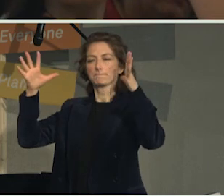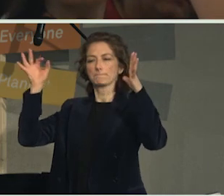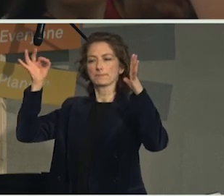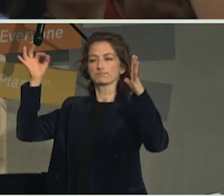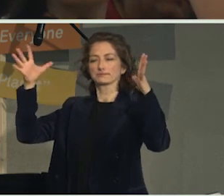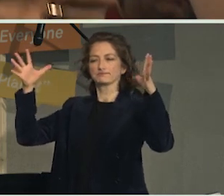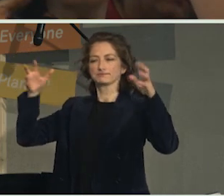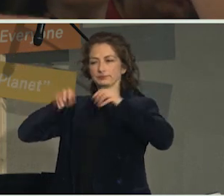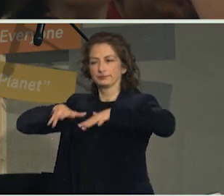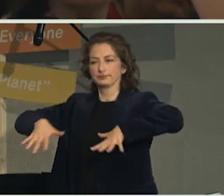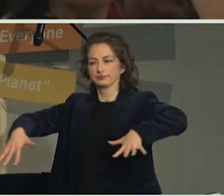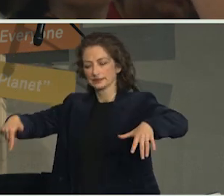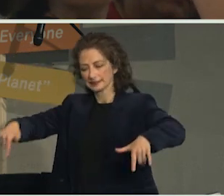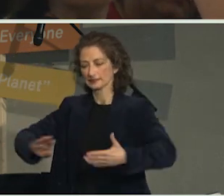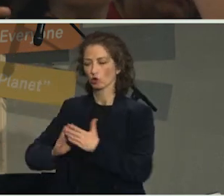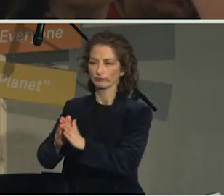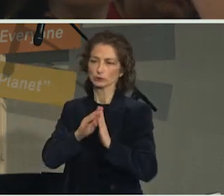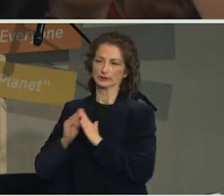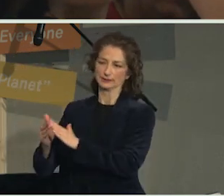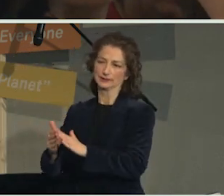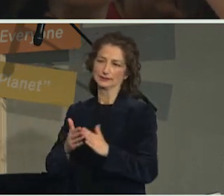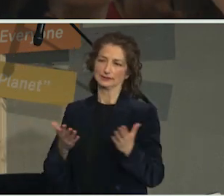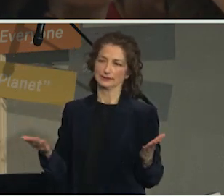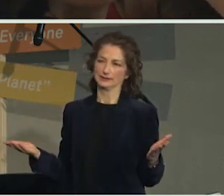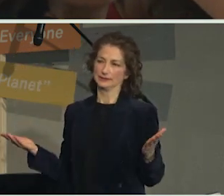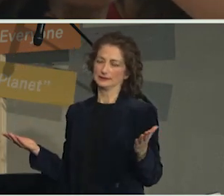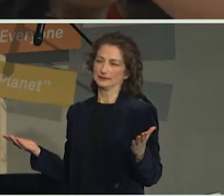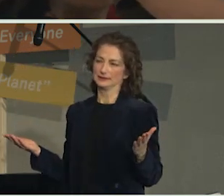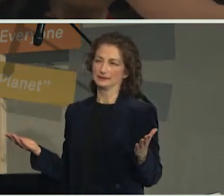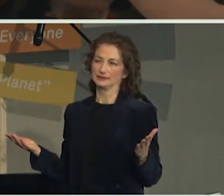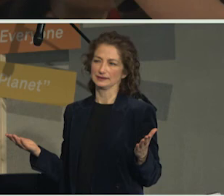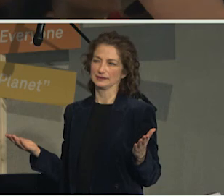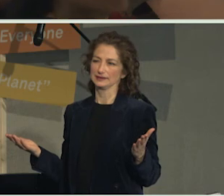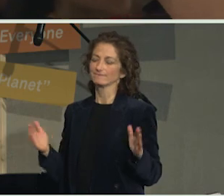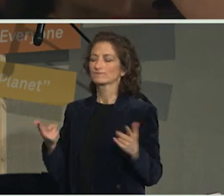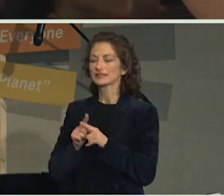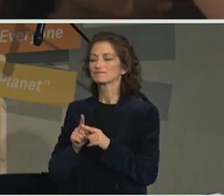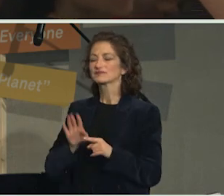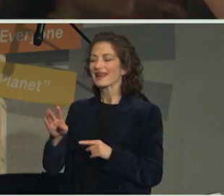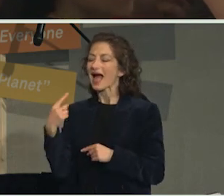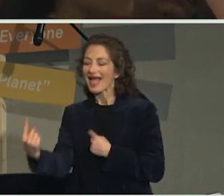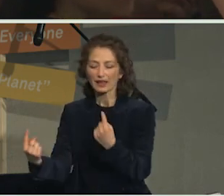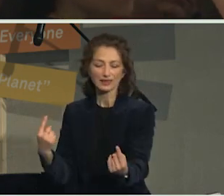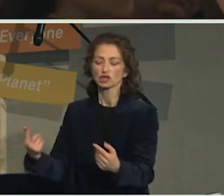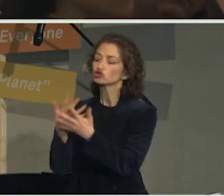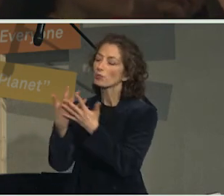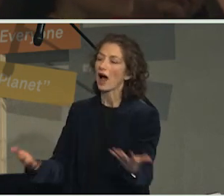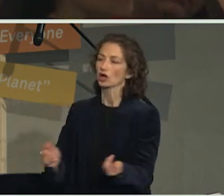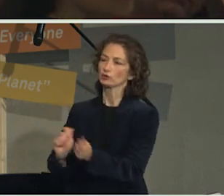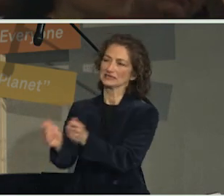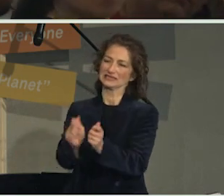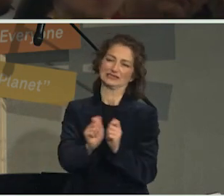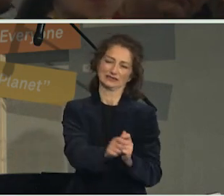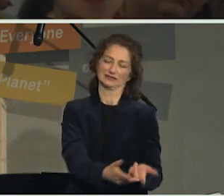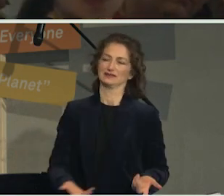about, to the communities, to the people that are affected, for them to speak it in their own language. They may not call it intersectionality, but if they'll call it, they